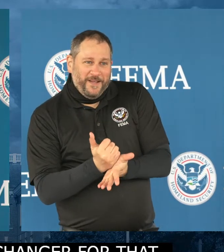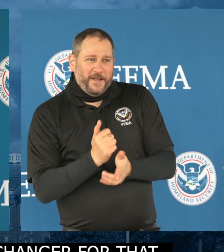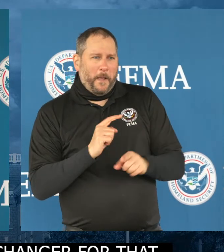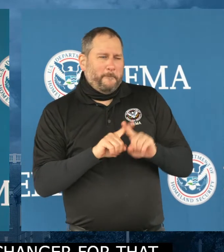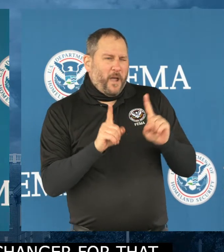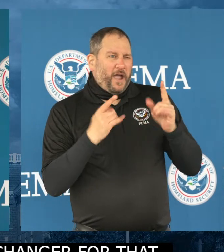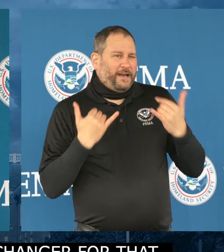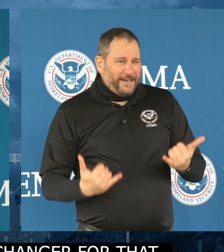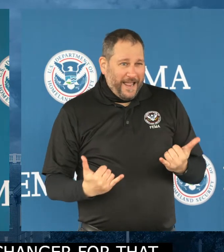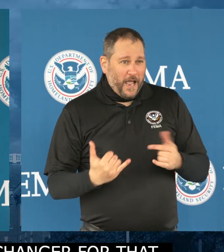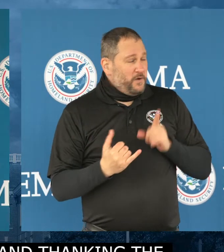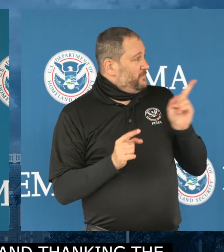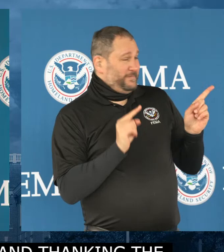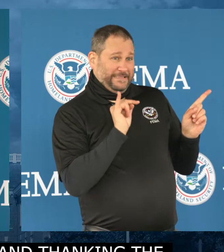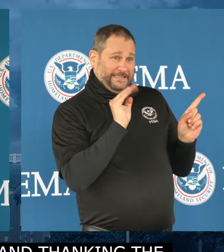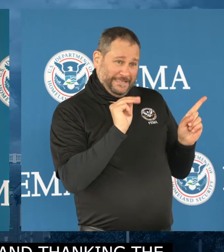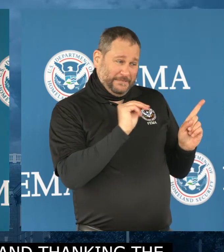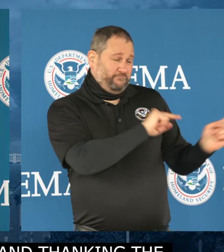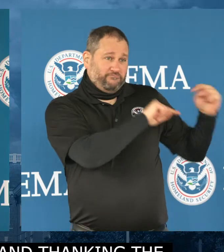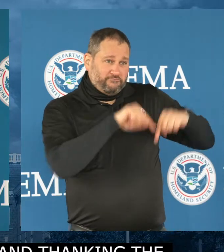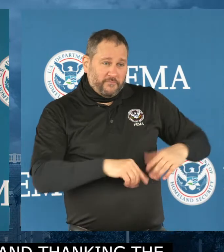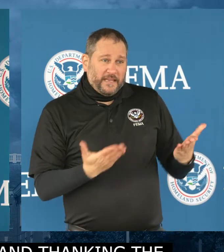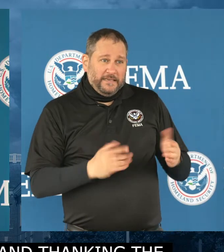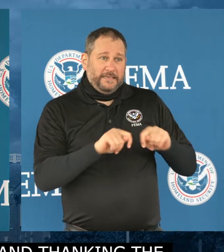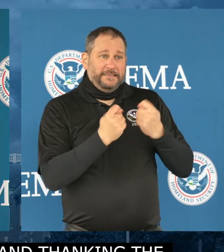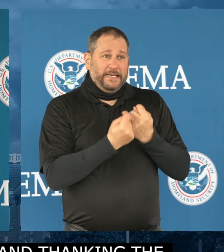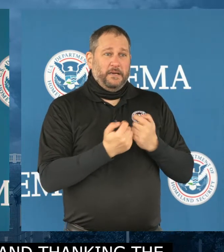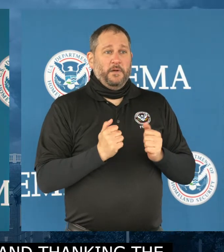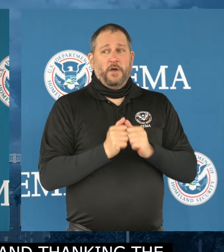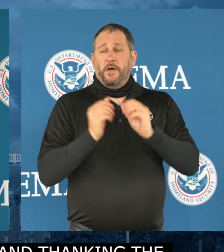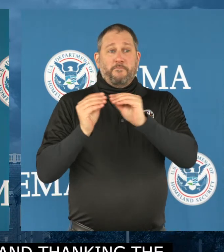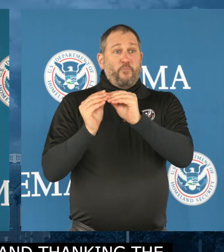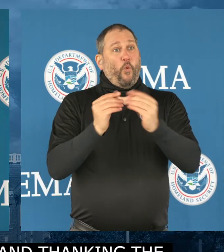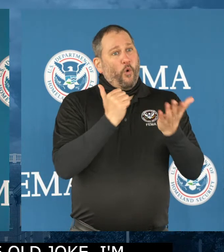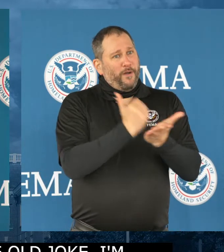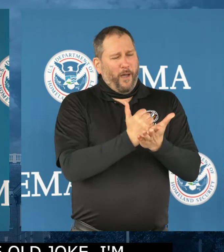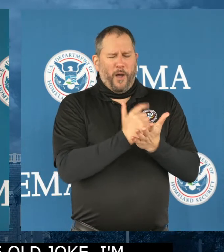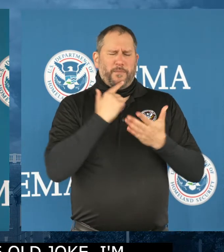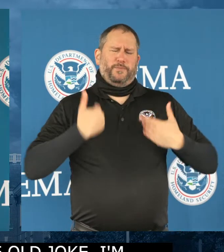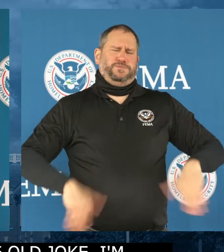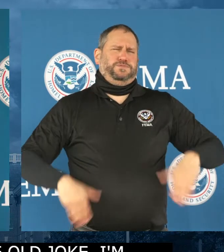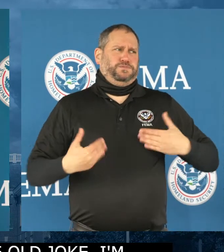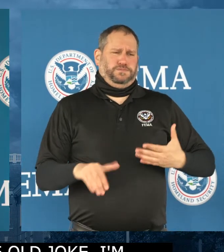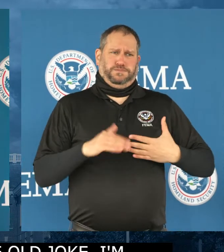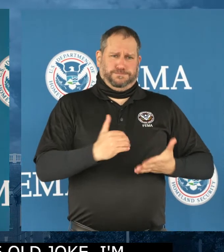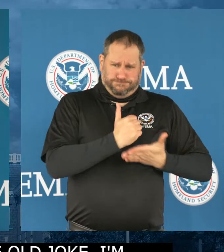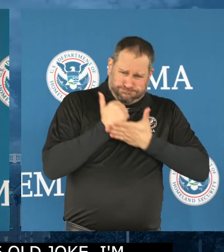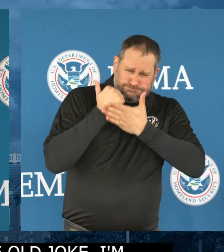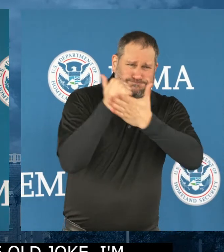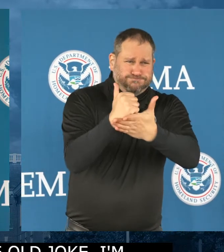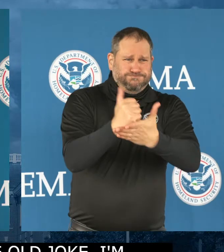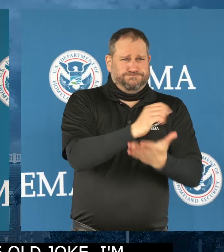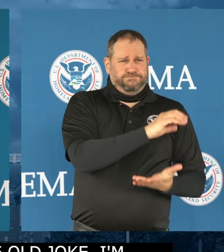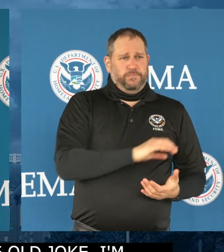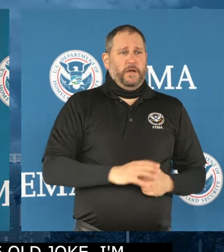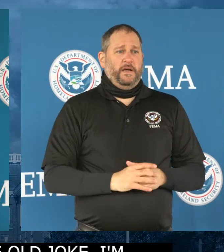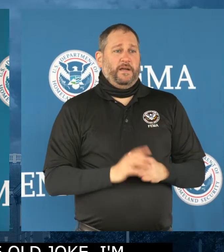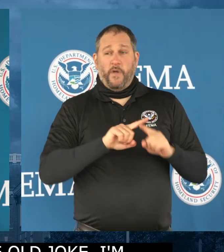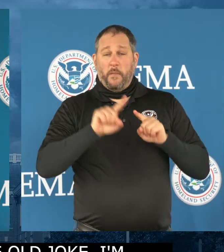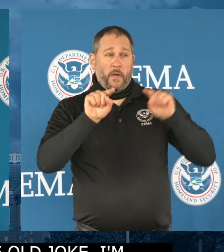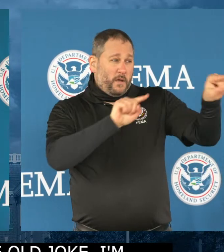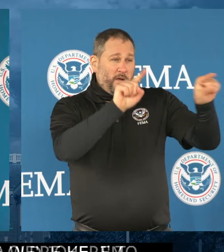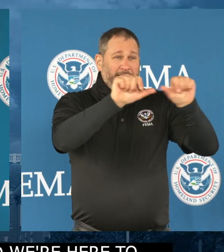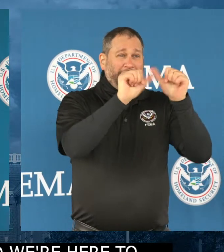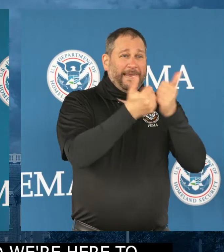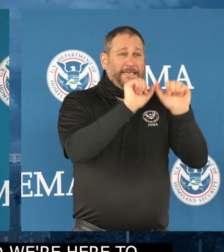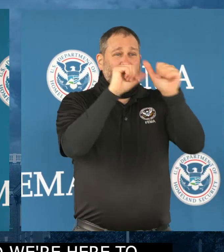team came with more help than you can believe. Employees from other agencies from across